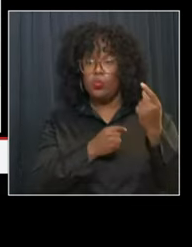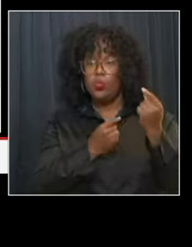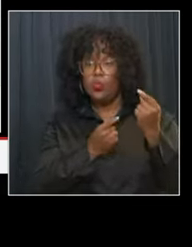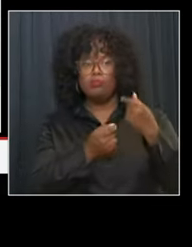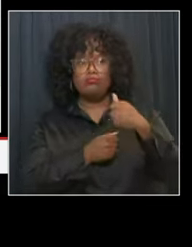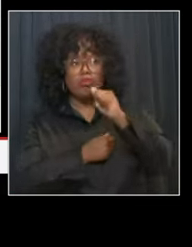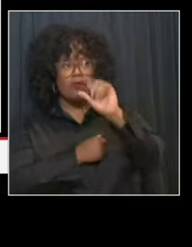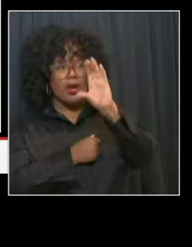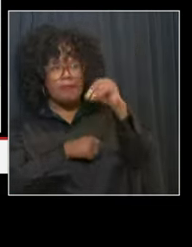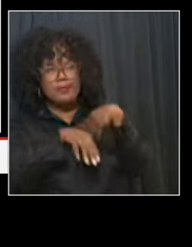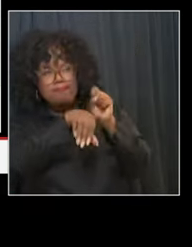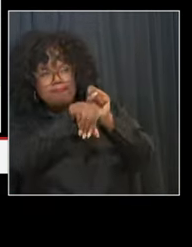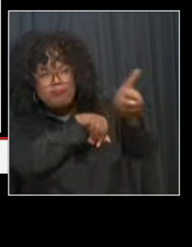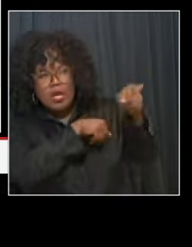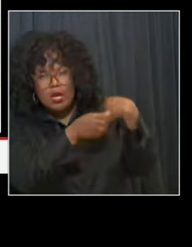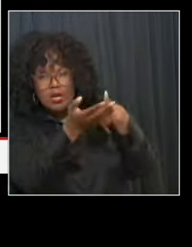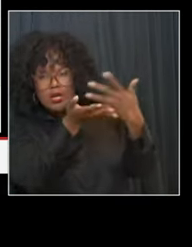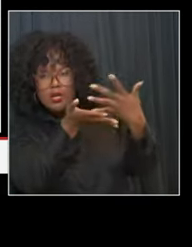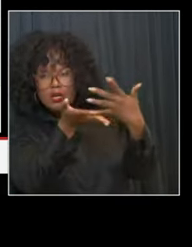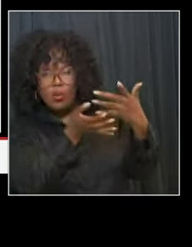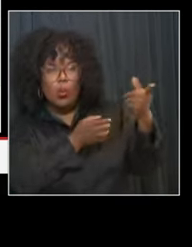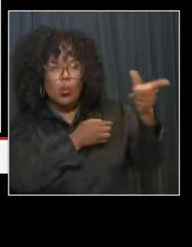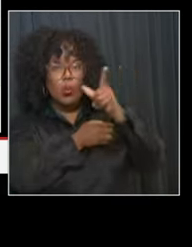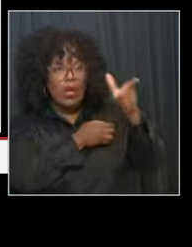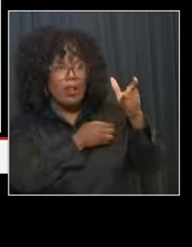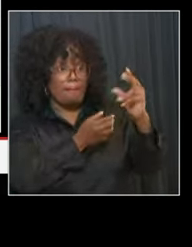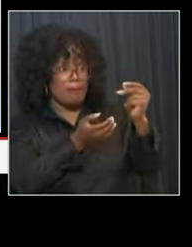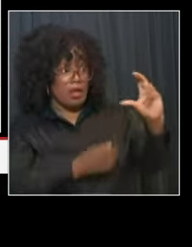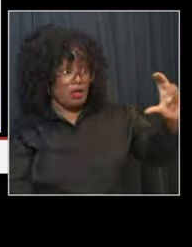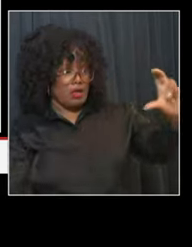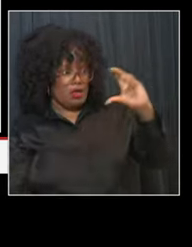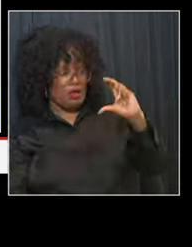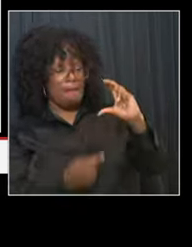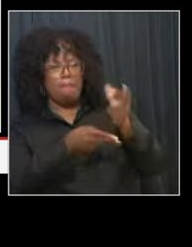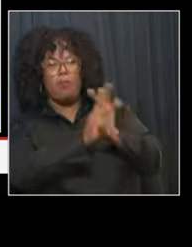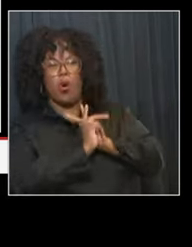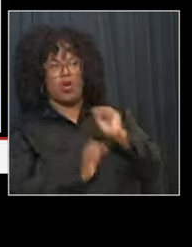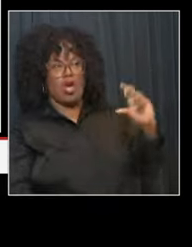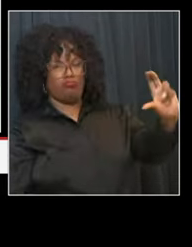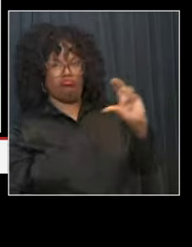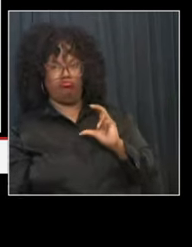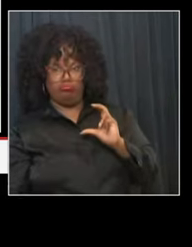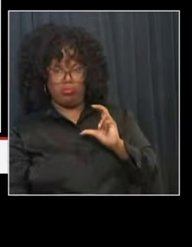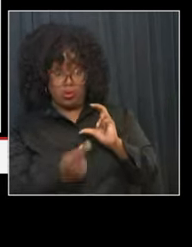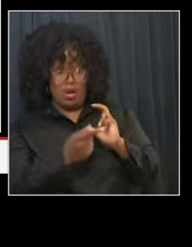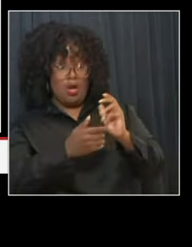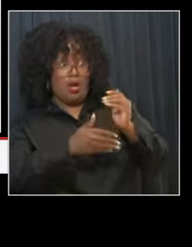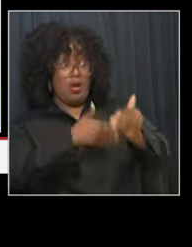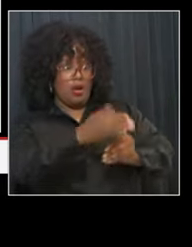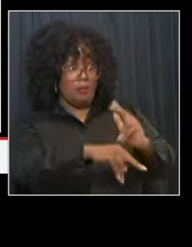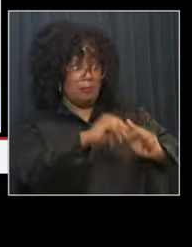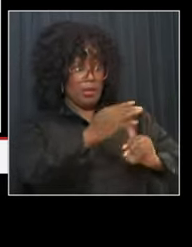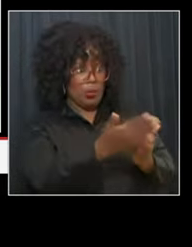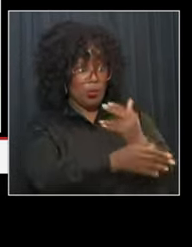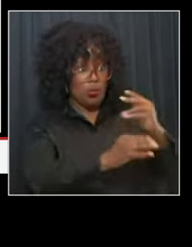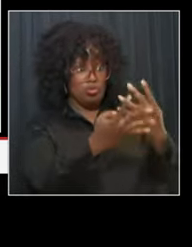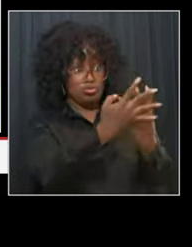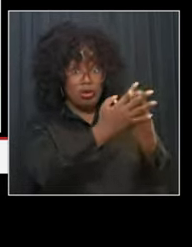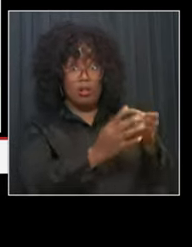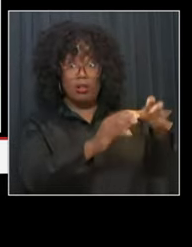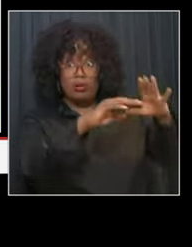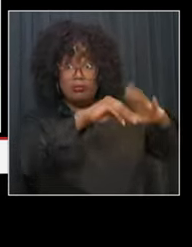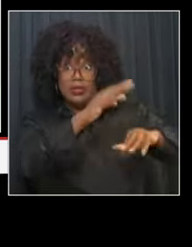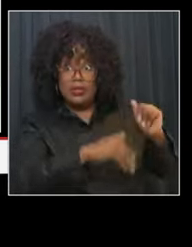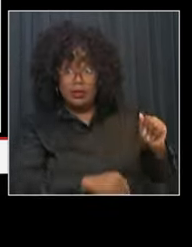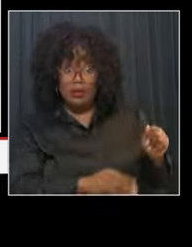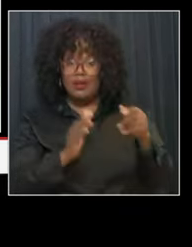issuance and build a jail that would both conform with the CFO's requirements and allow for us to much more quickly close the CDF. And I want to